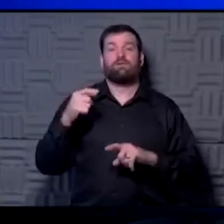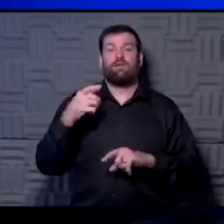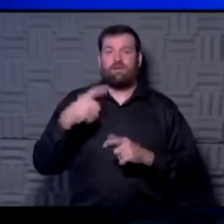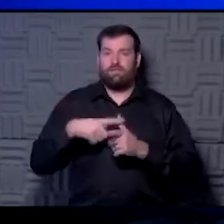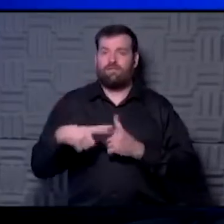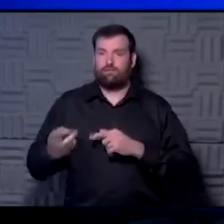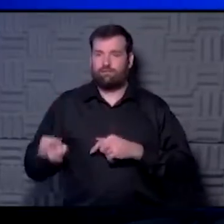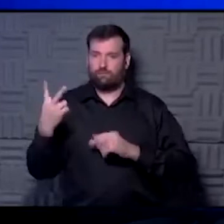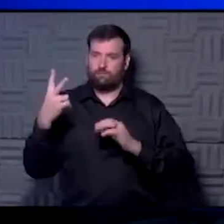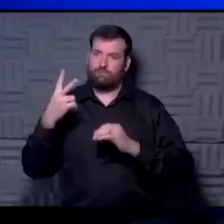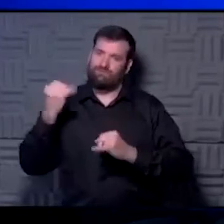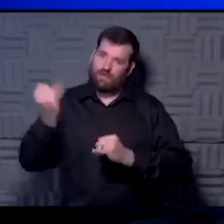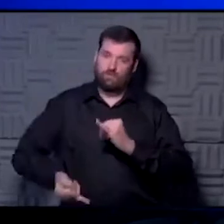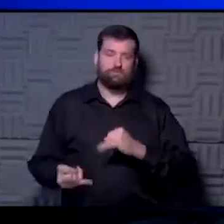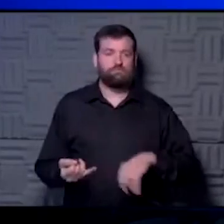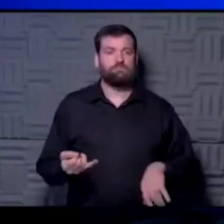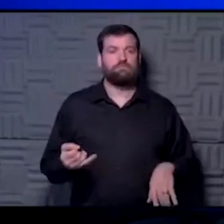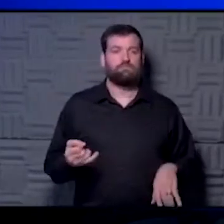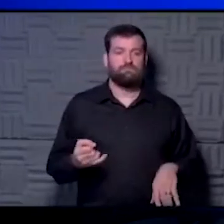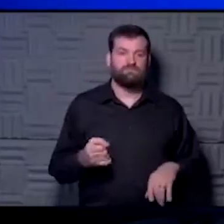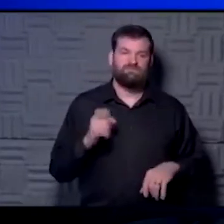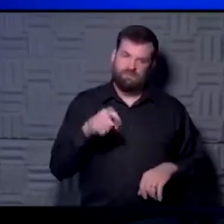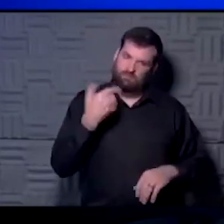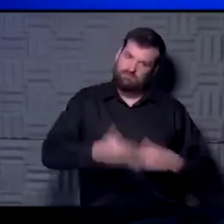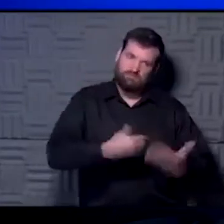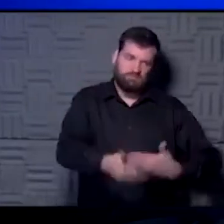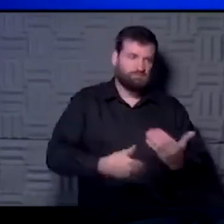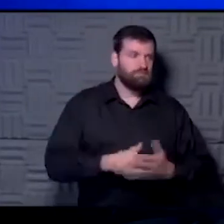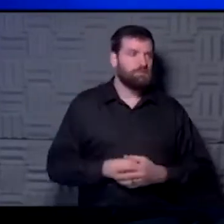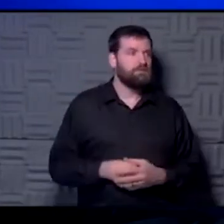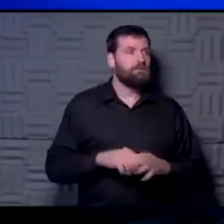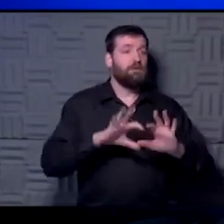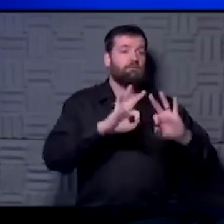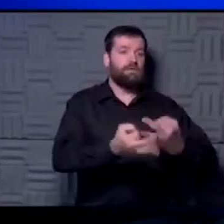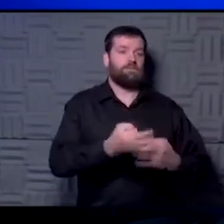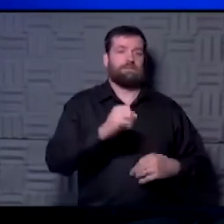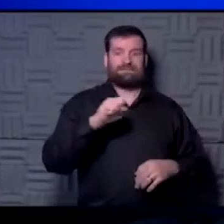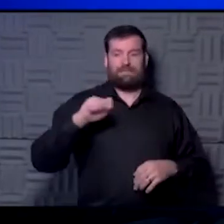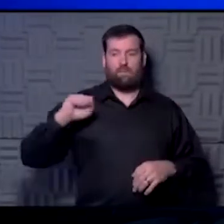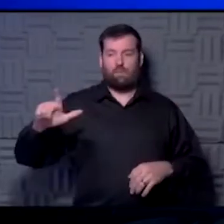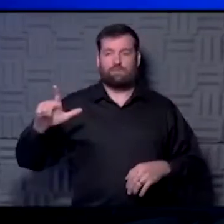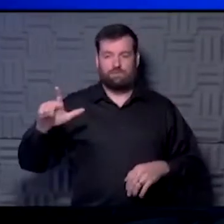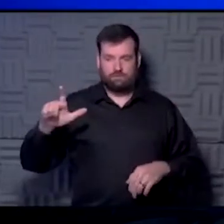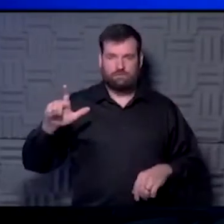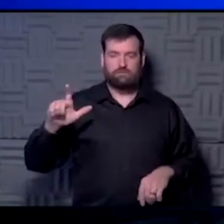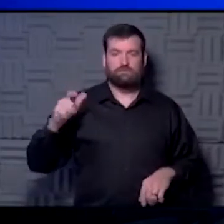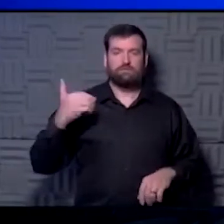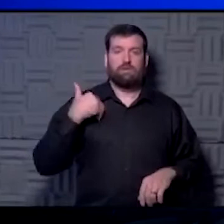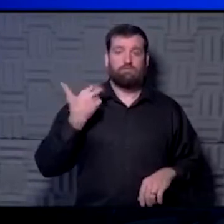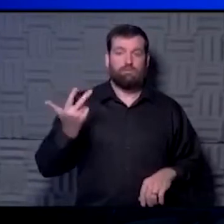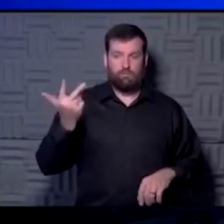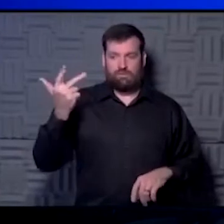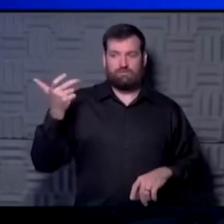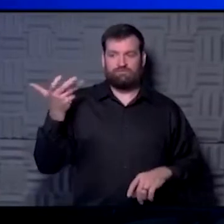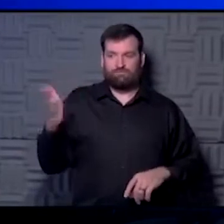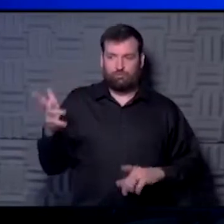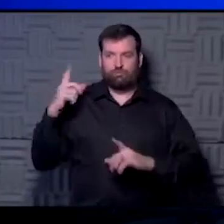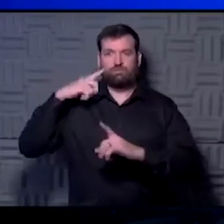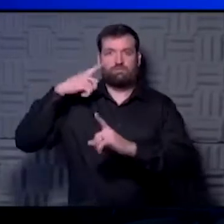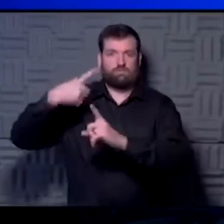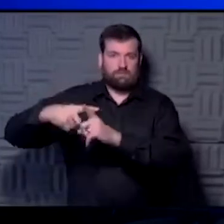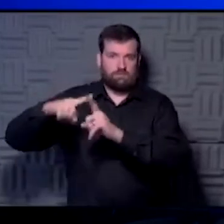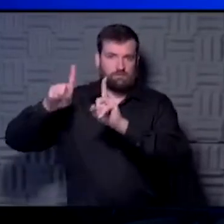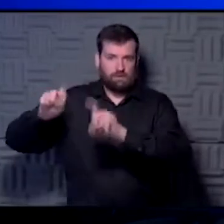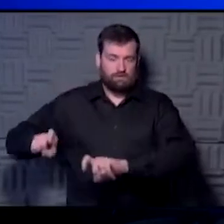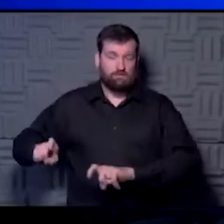Okay. Amy Christine We gotta says that- rock through these guys. Yeah. Family in St. Louis, they have 3 that have tested positive. Is